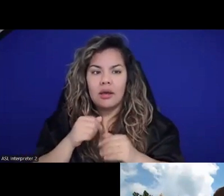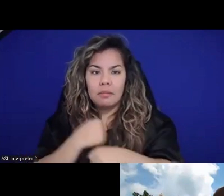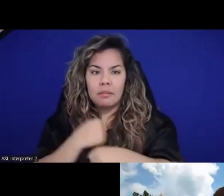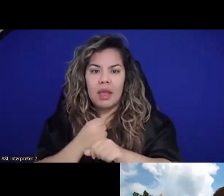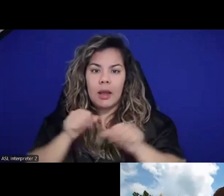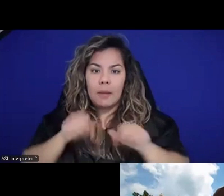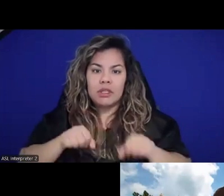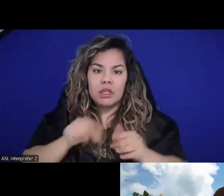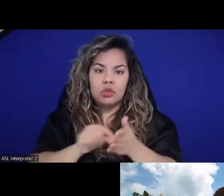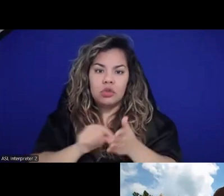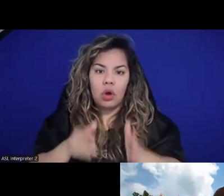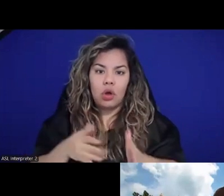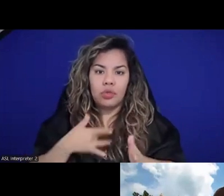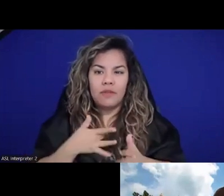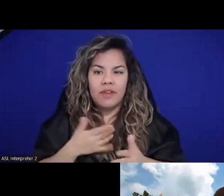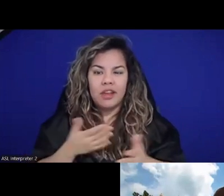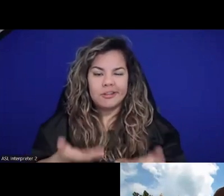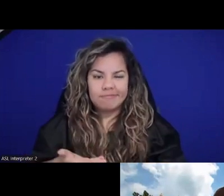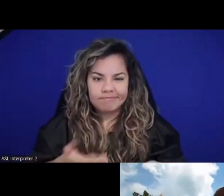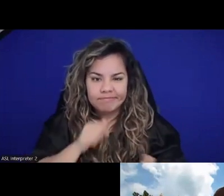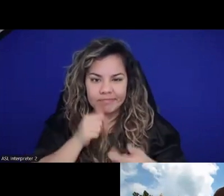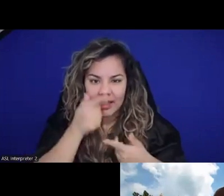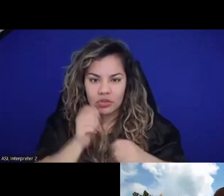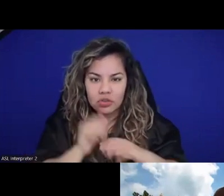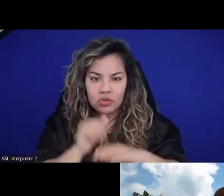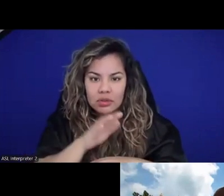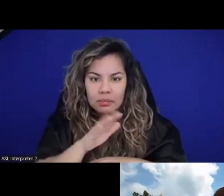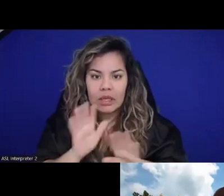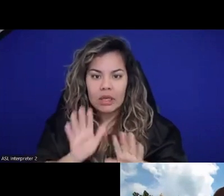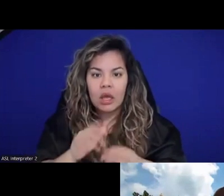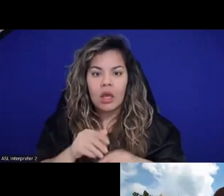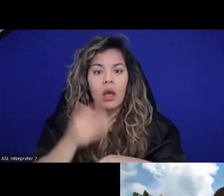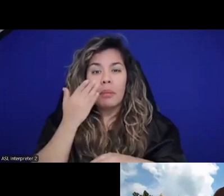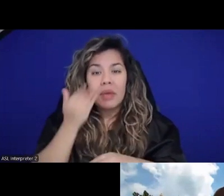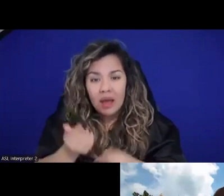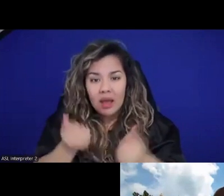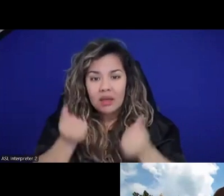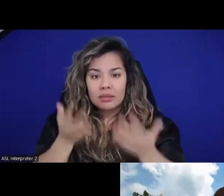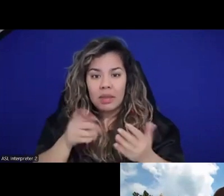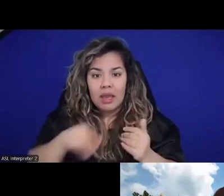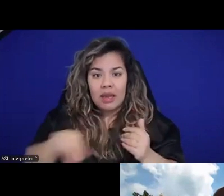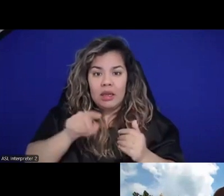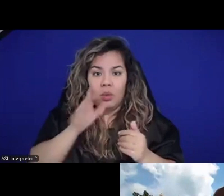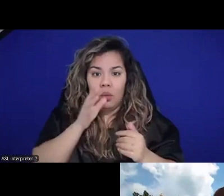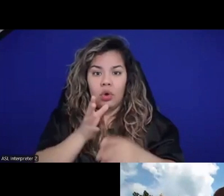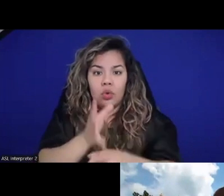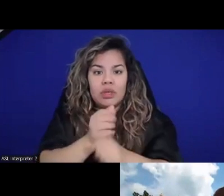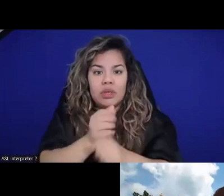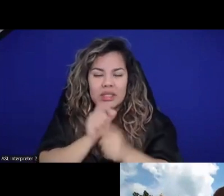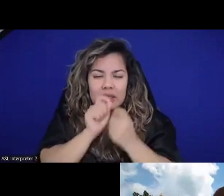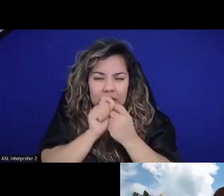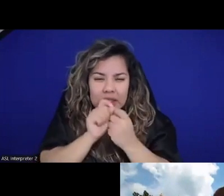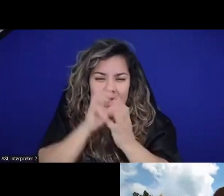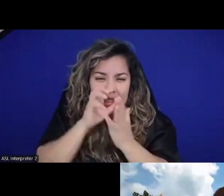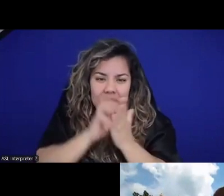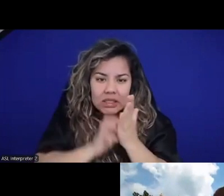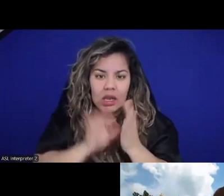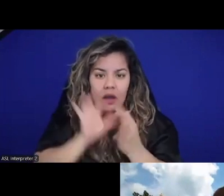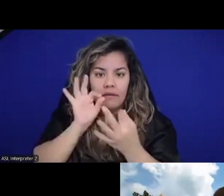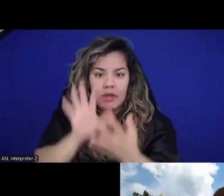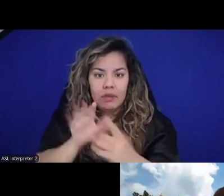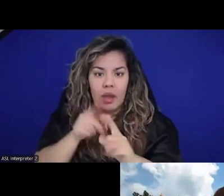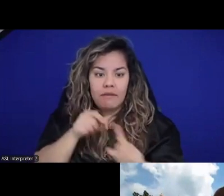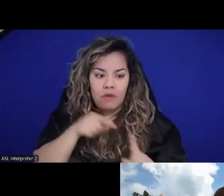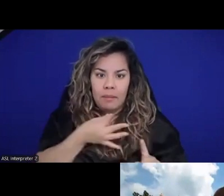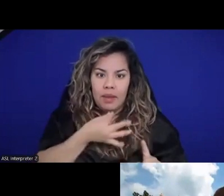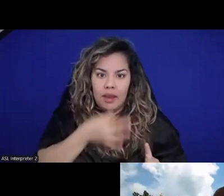of them will receive 3 detailed feedback from the expert in the field, which will help